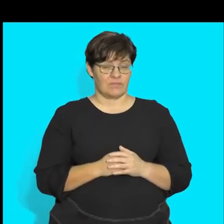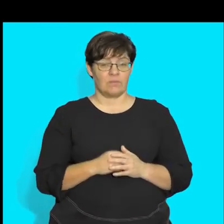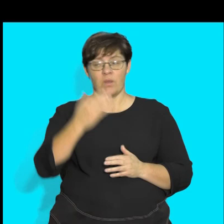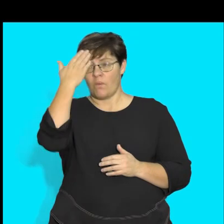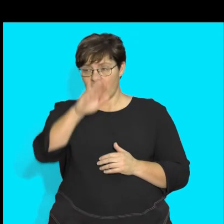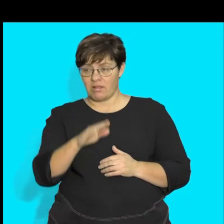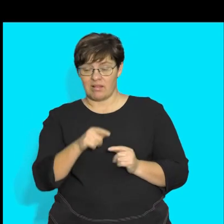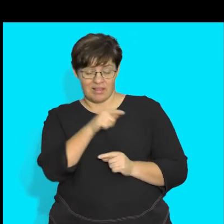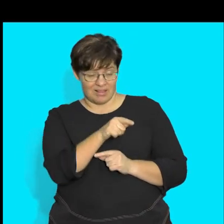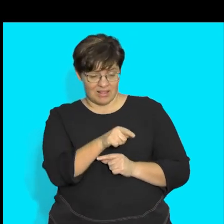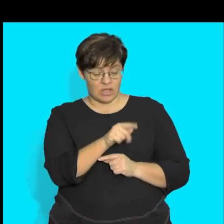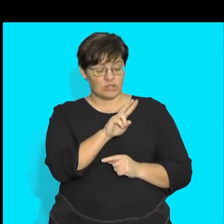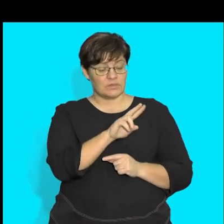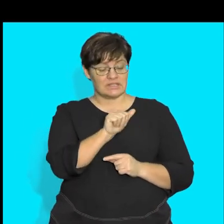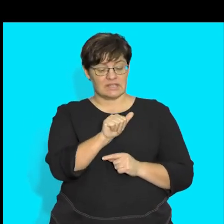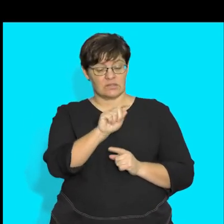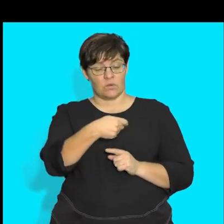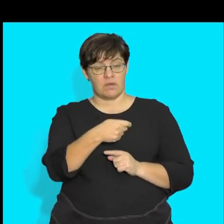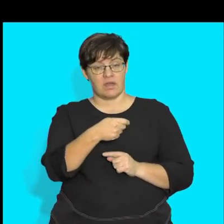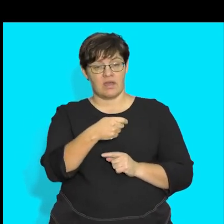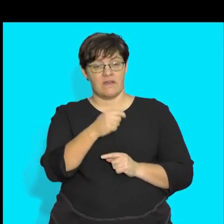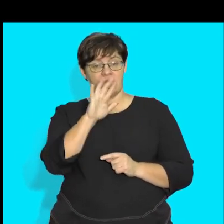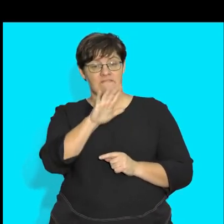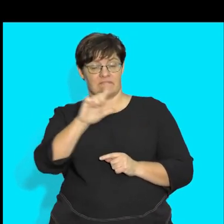Excellent. So now I know that this angle is